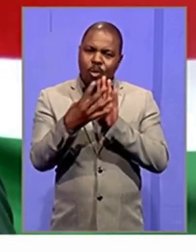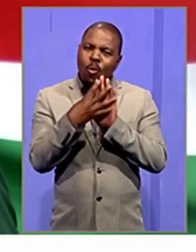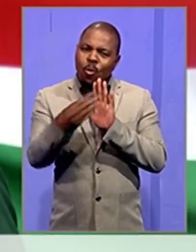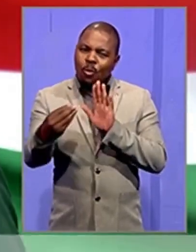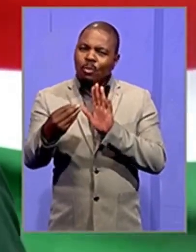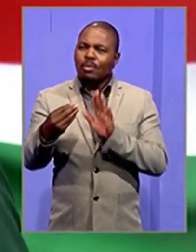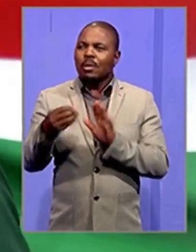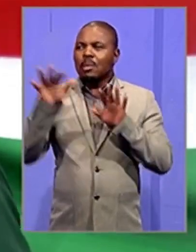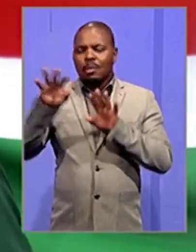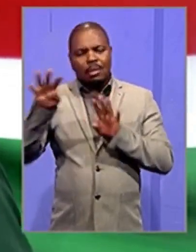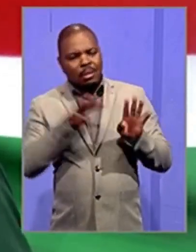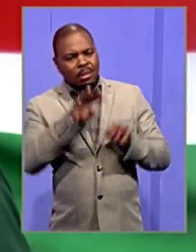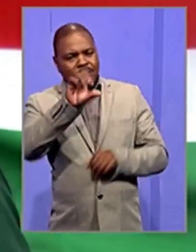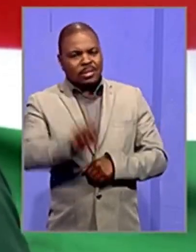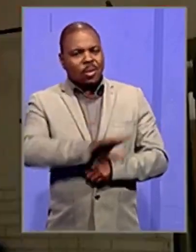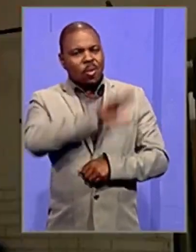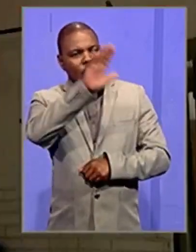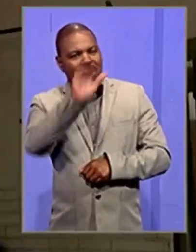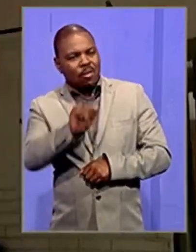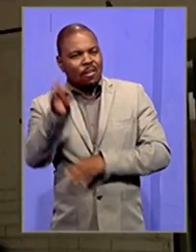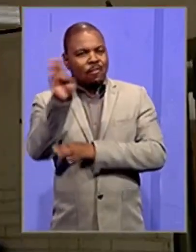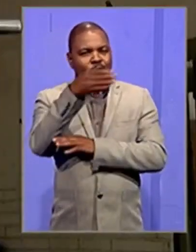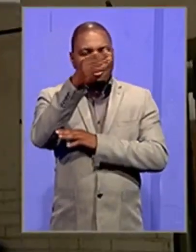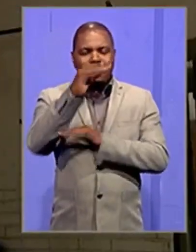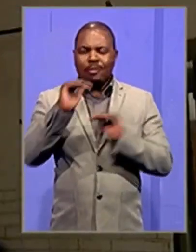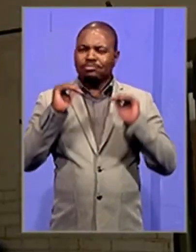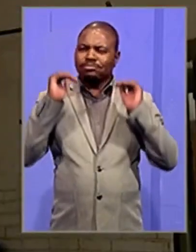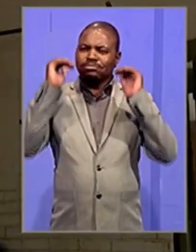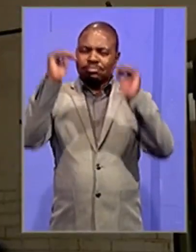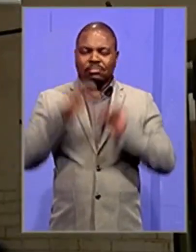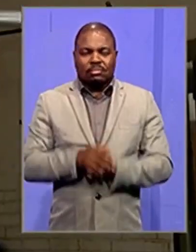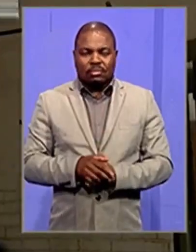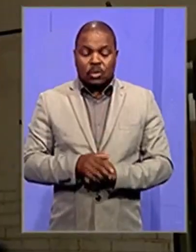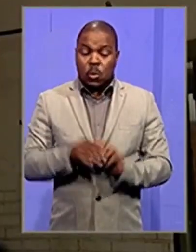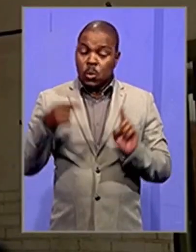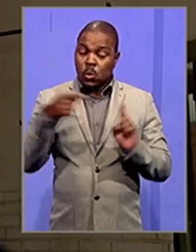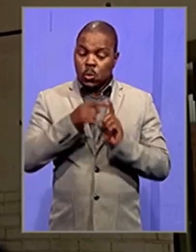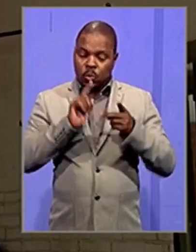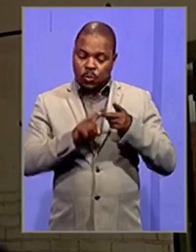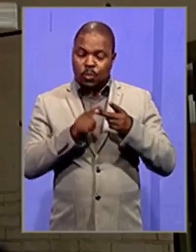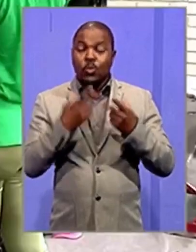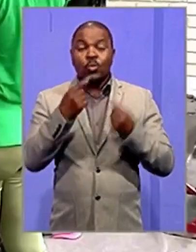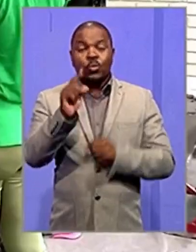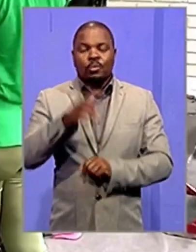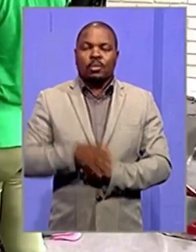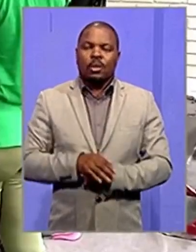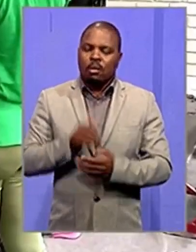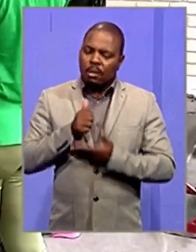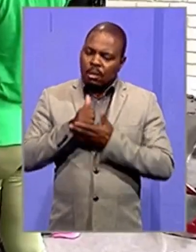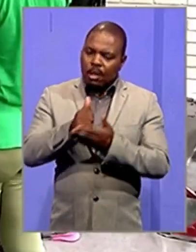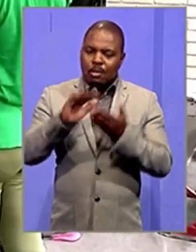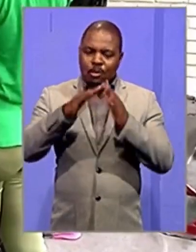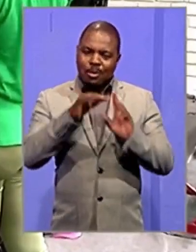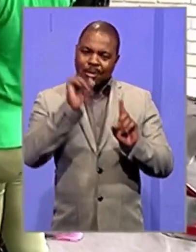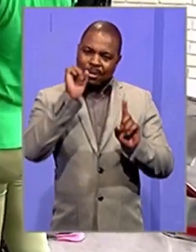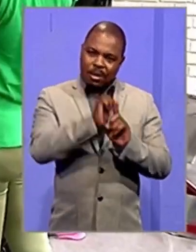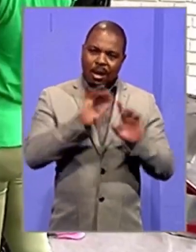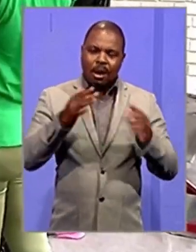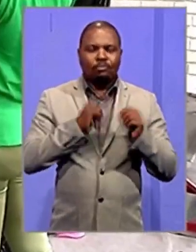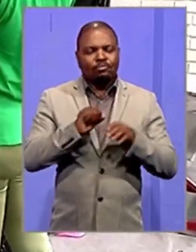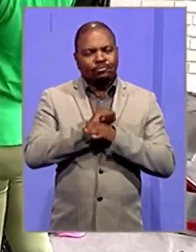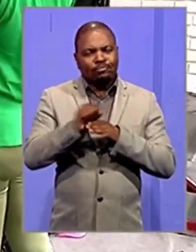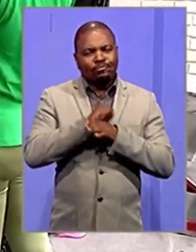emisa flaga South Africa ya ba hodimo. Hara tse ding tseo Mosese a di etsang di kenyeletsa ho thusa setjhaba sa habo ka